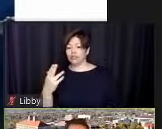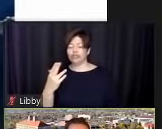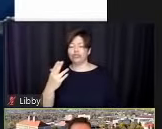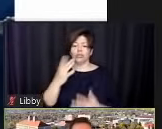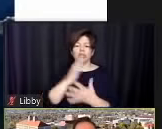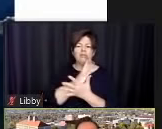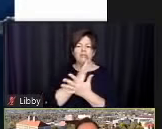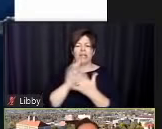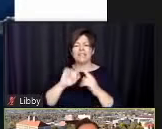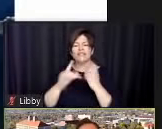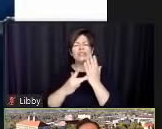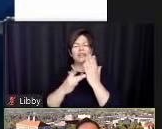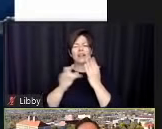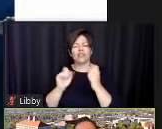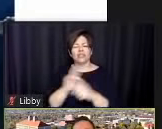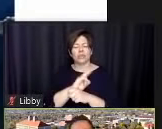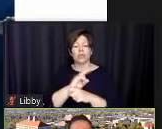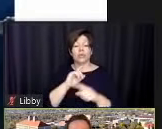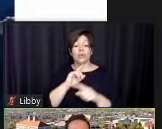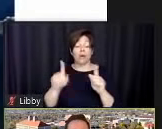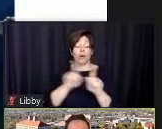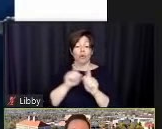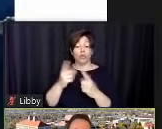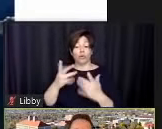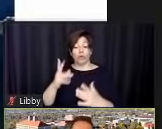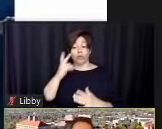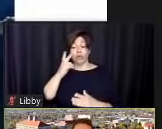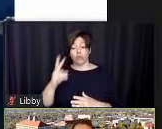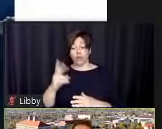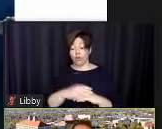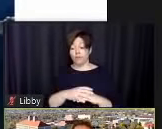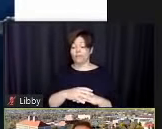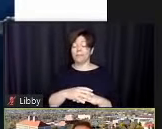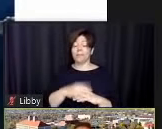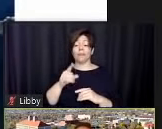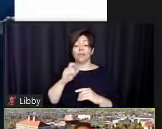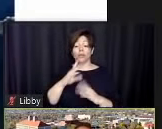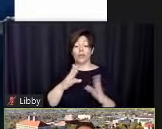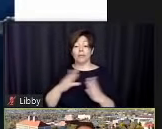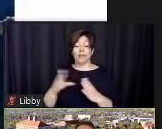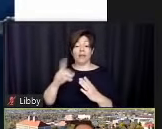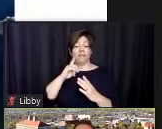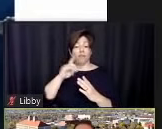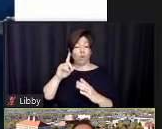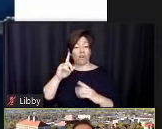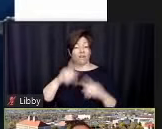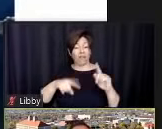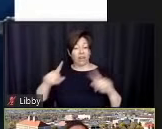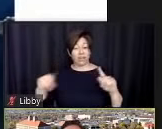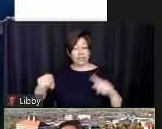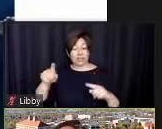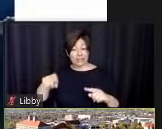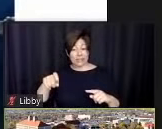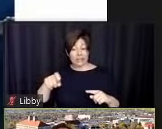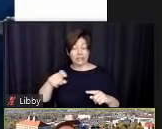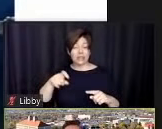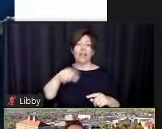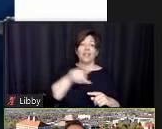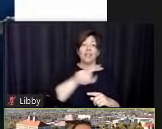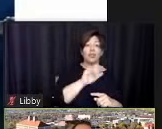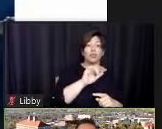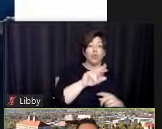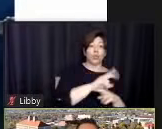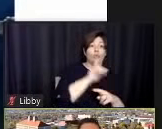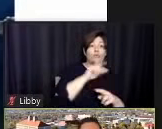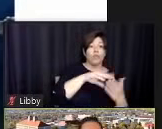technologies. Now, of course, we also saw the fact that you could plan for variability, allowing for this tool to be used for this student, this